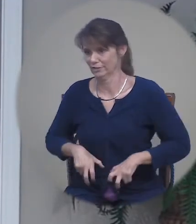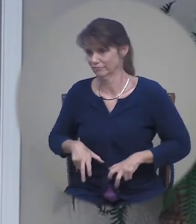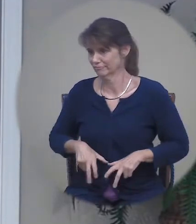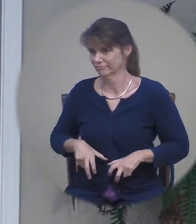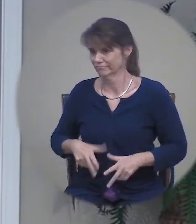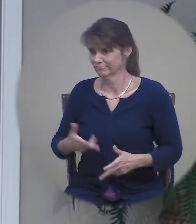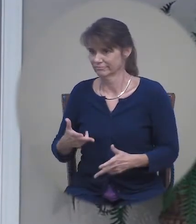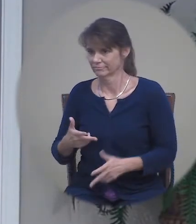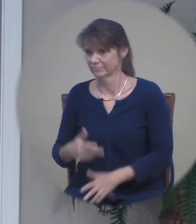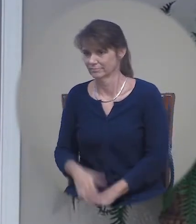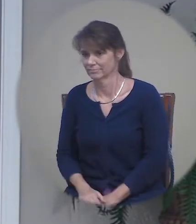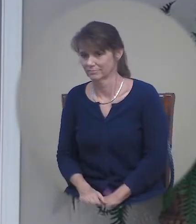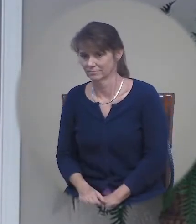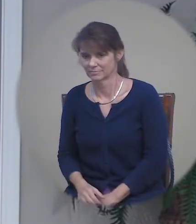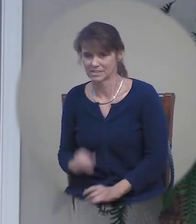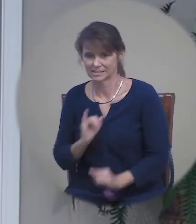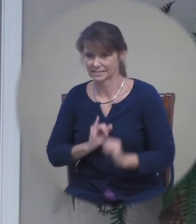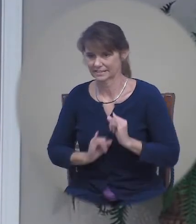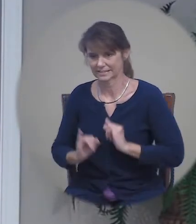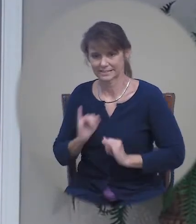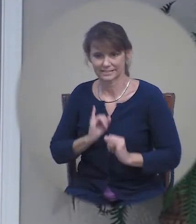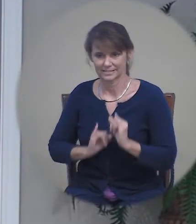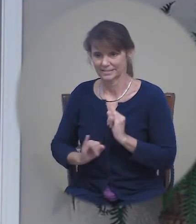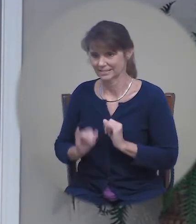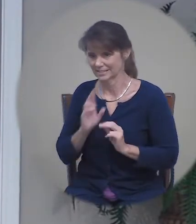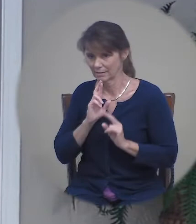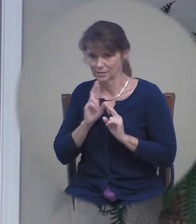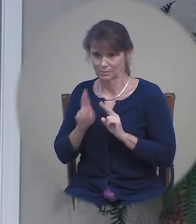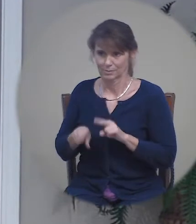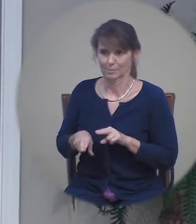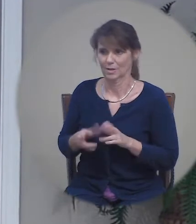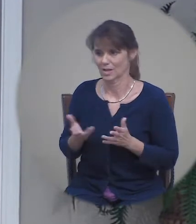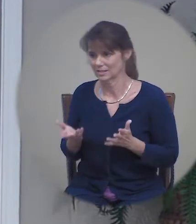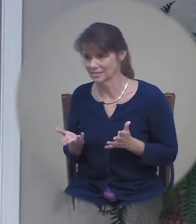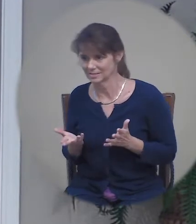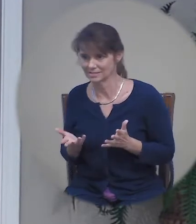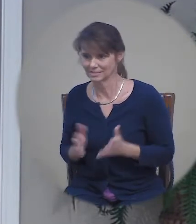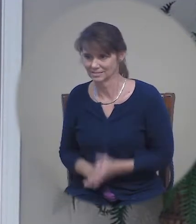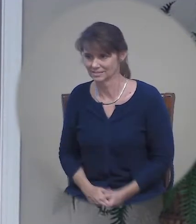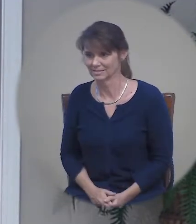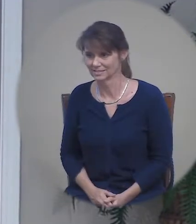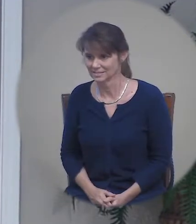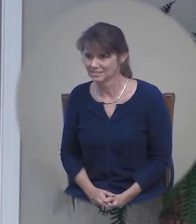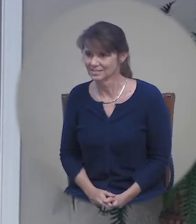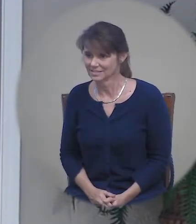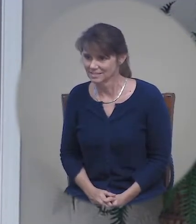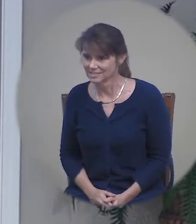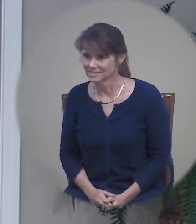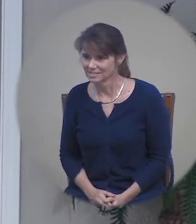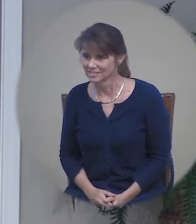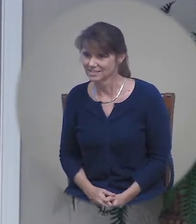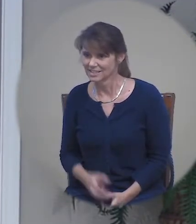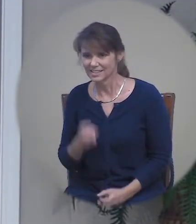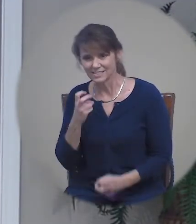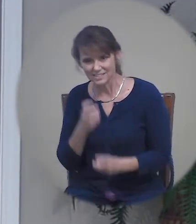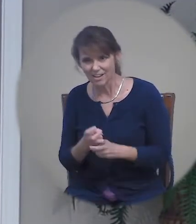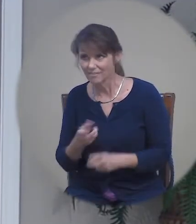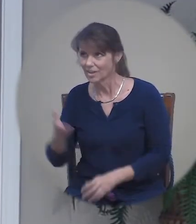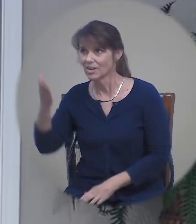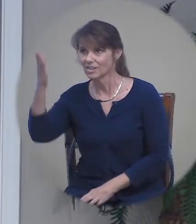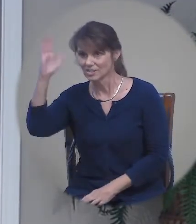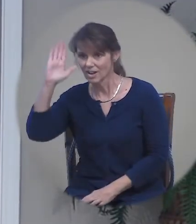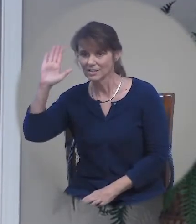it's not my day. That seems very hard to me because the Lord's wrath turned against him. I lean against that